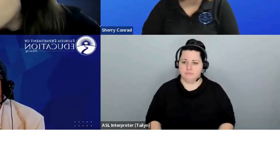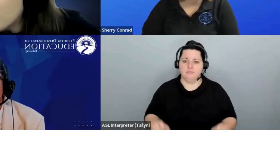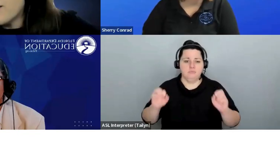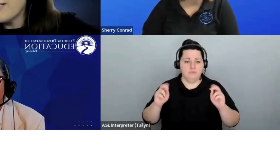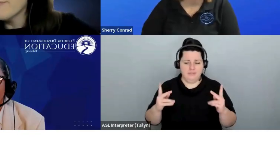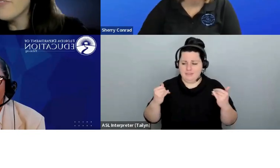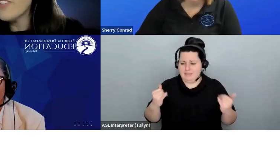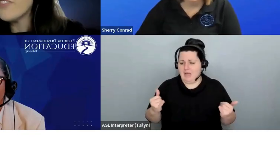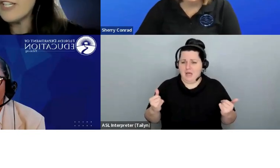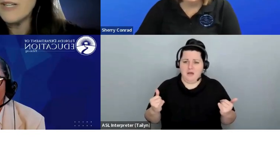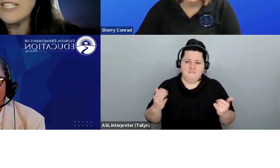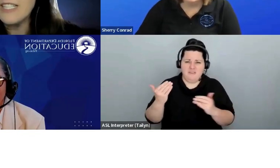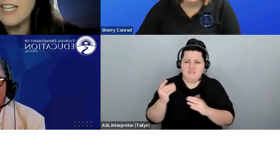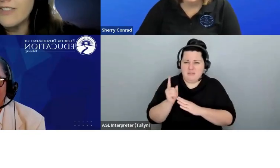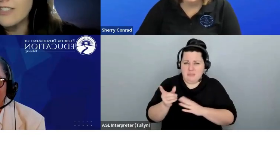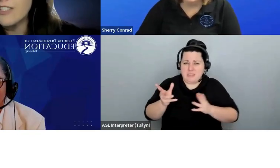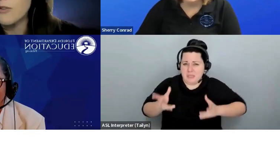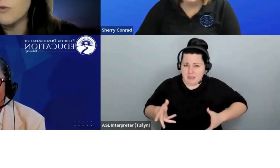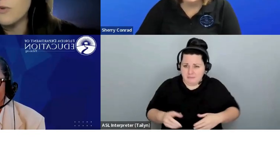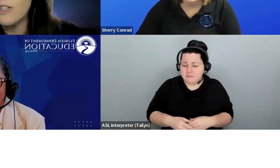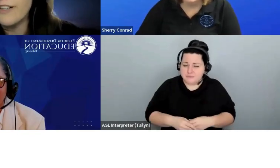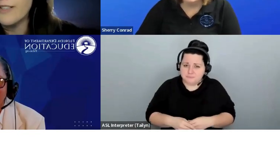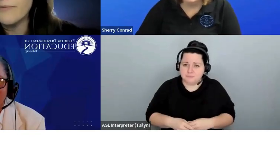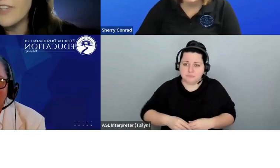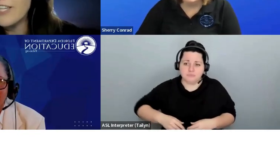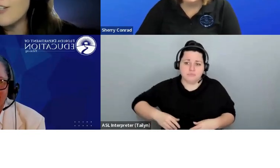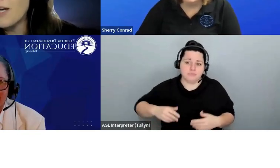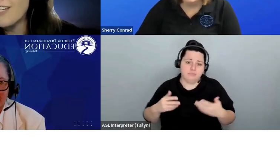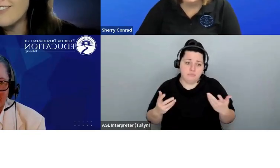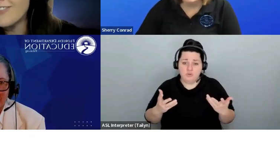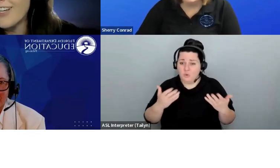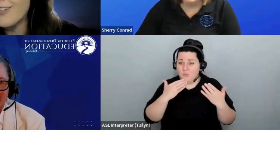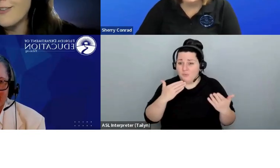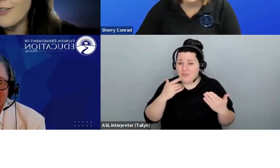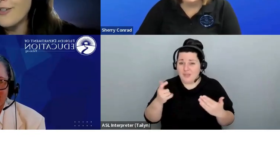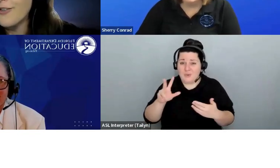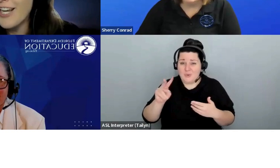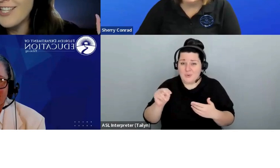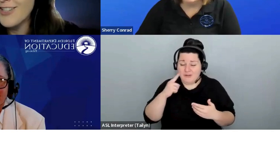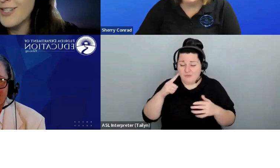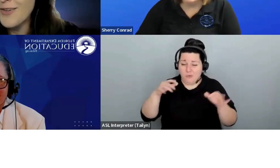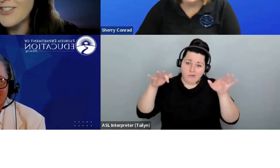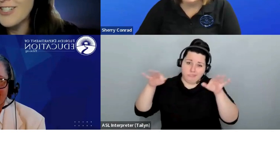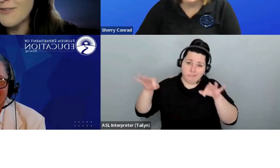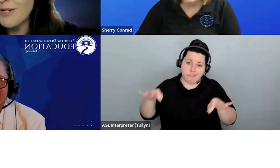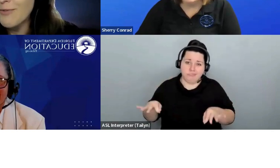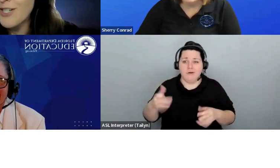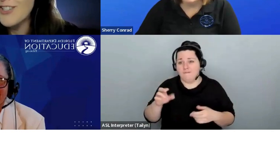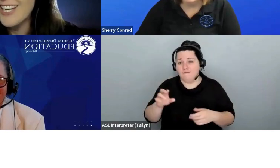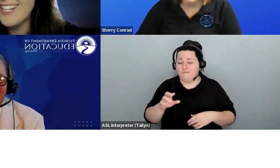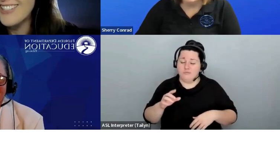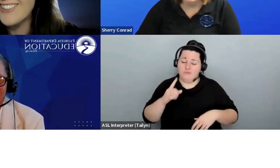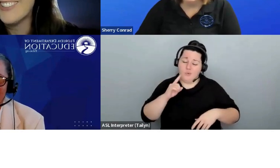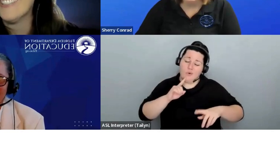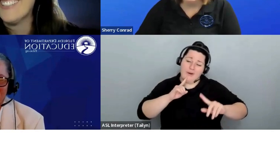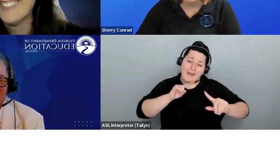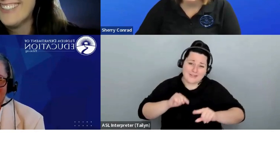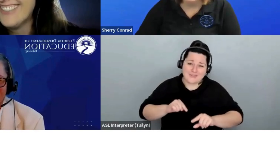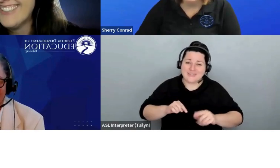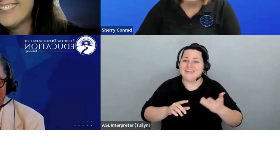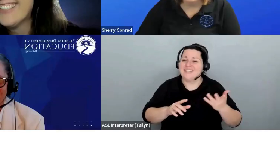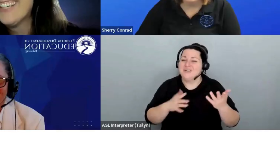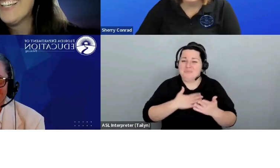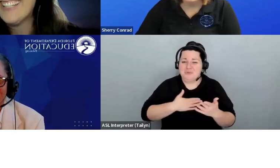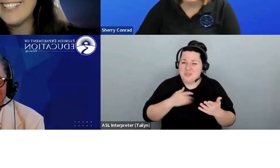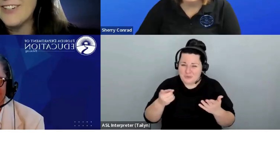have about 15 minutes left. So thank you, Gwen, for that overview, for answering the questions. We appreciate you.